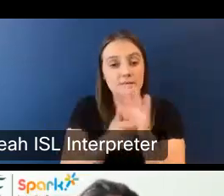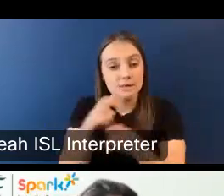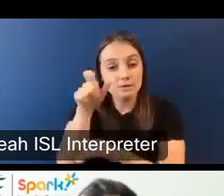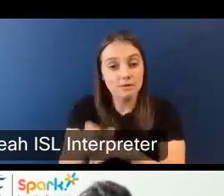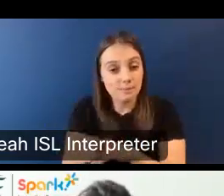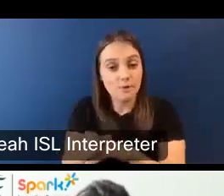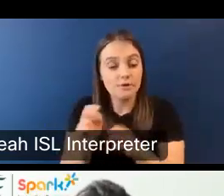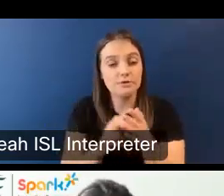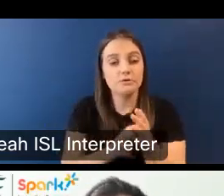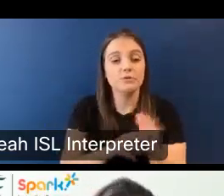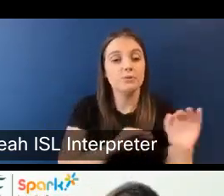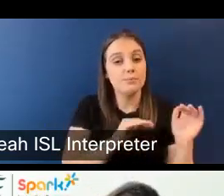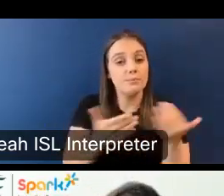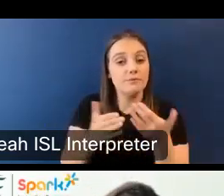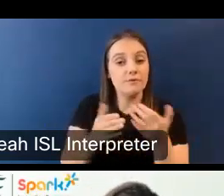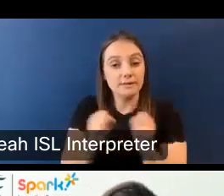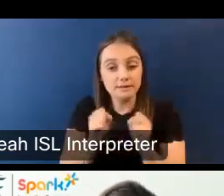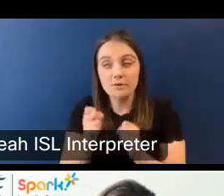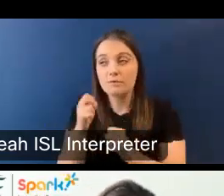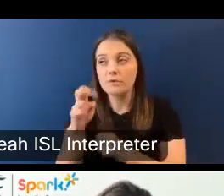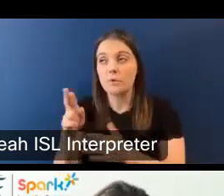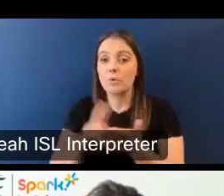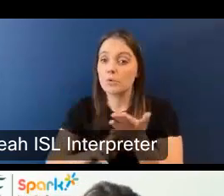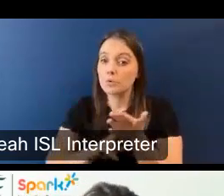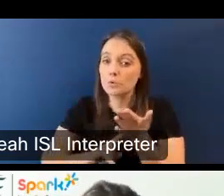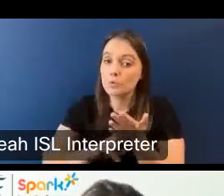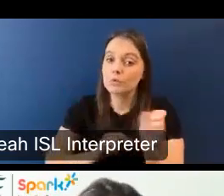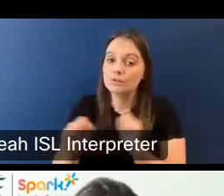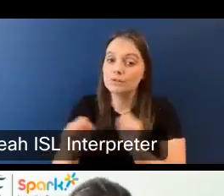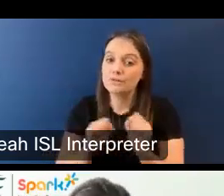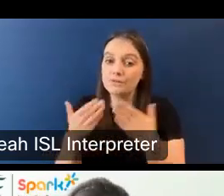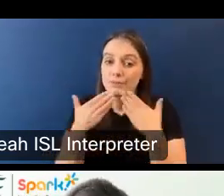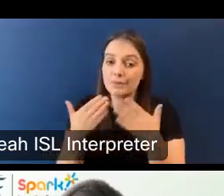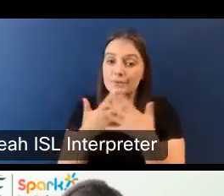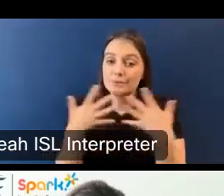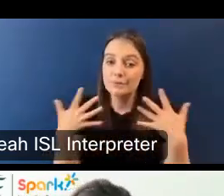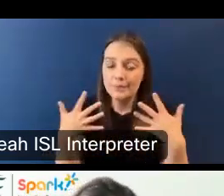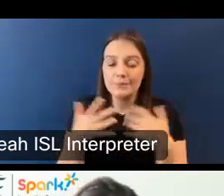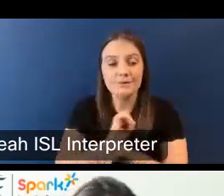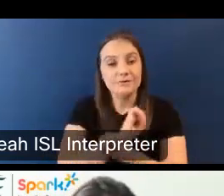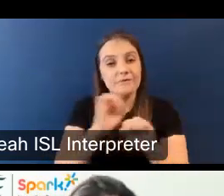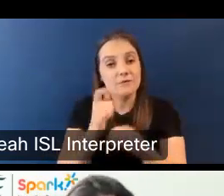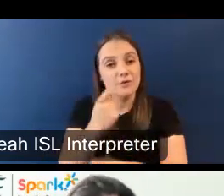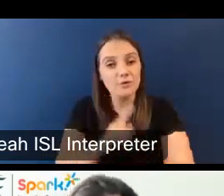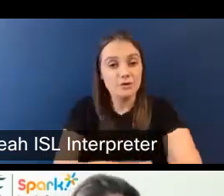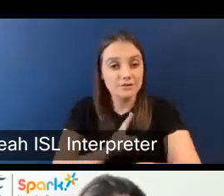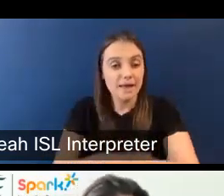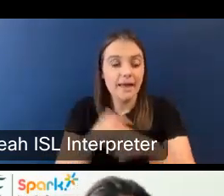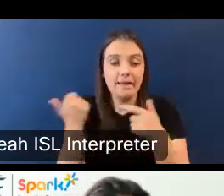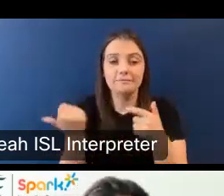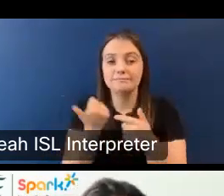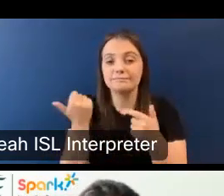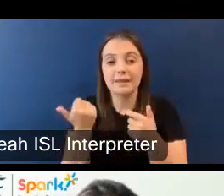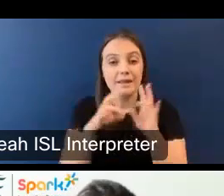who is either providing the service or using the service. So thank you so much for your time, and we're happy to answer any questions.